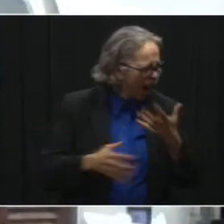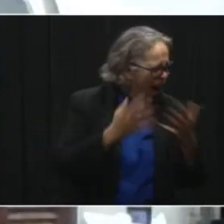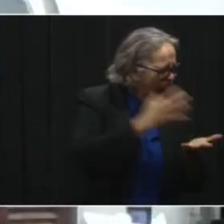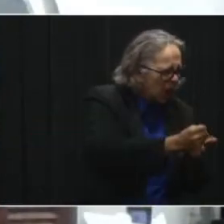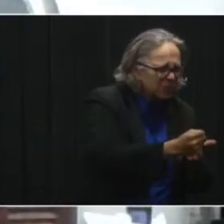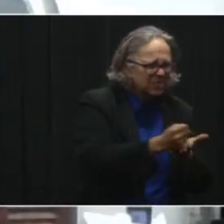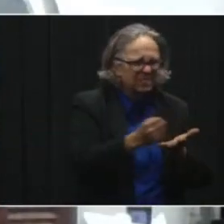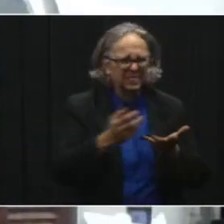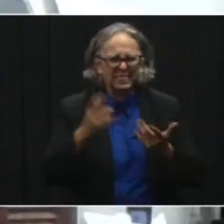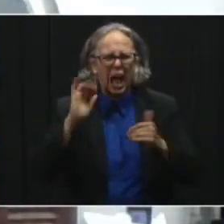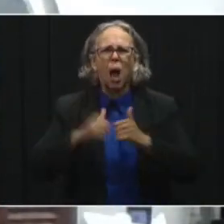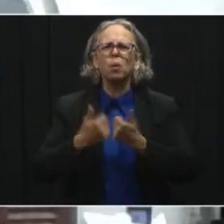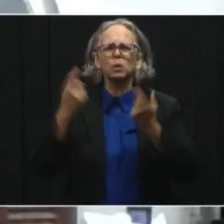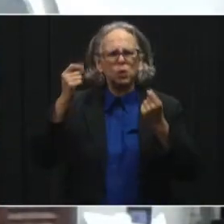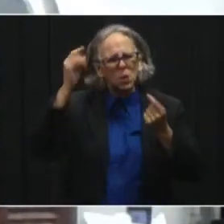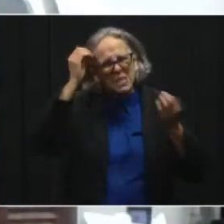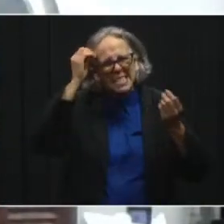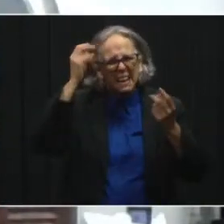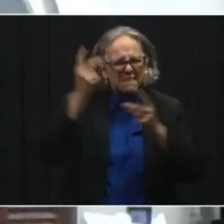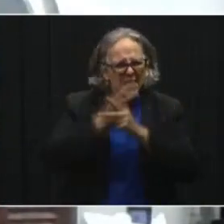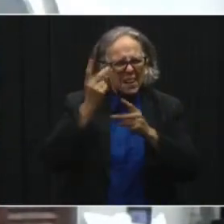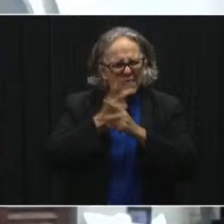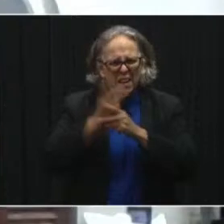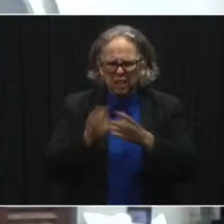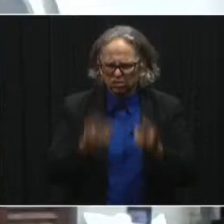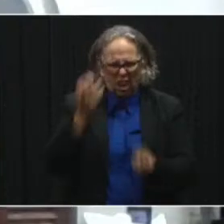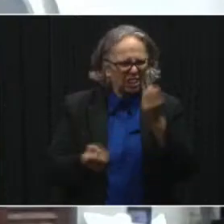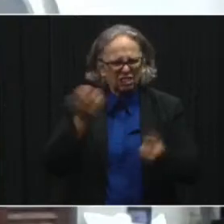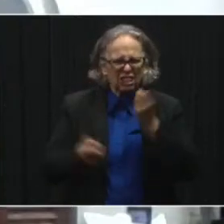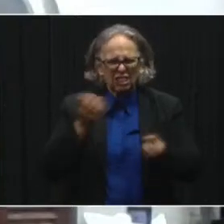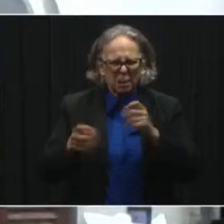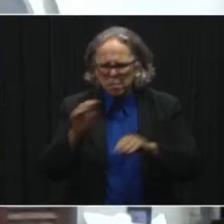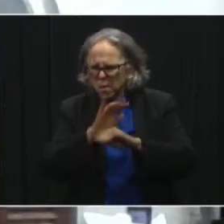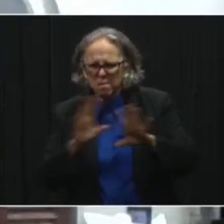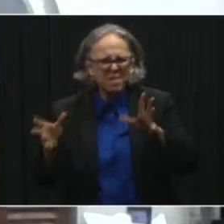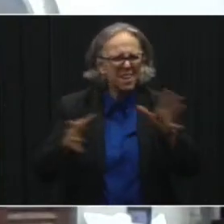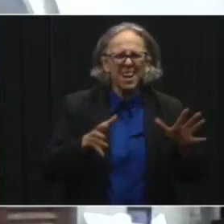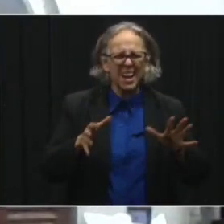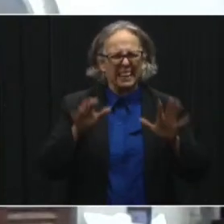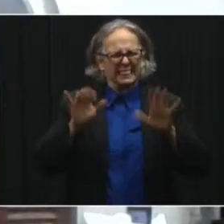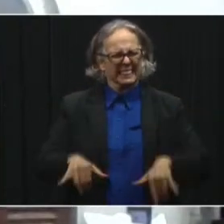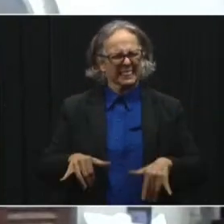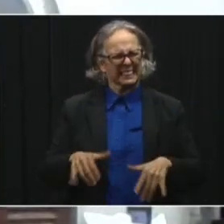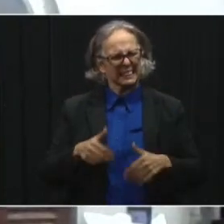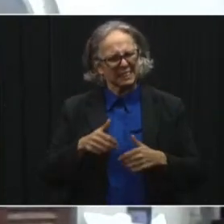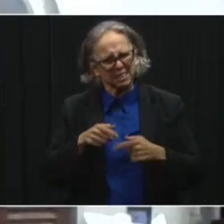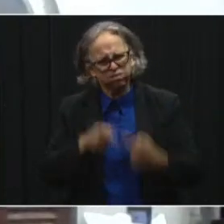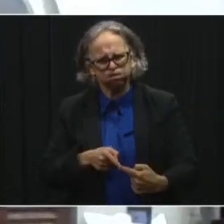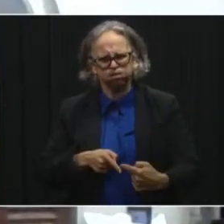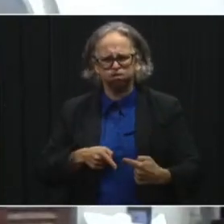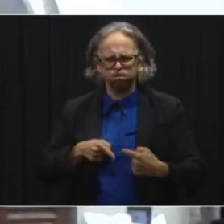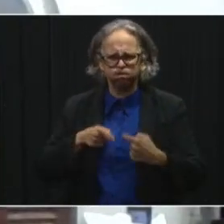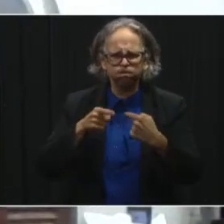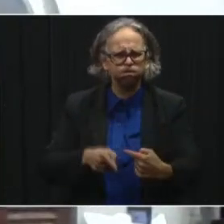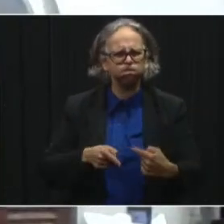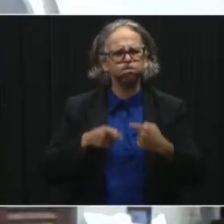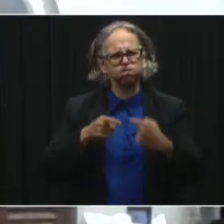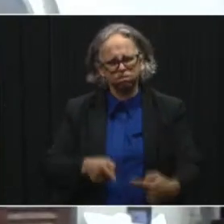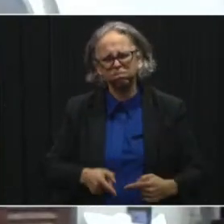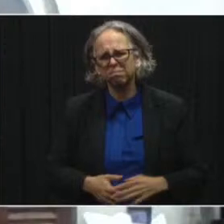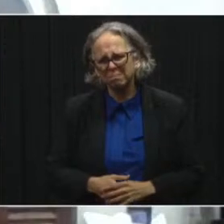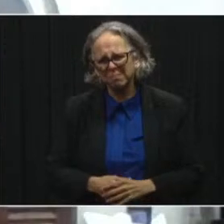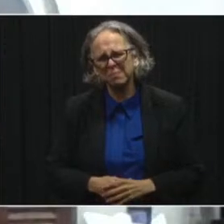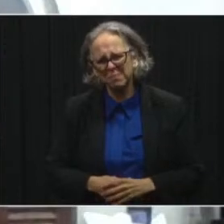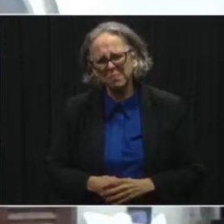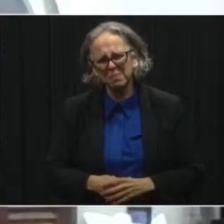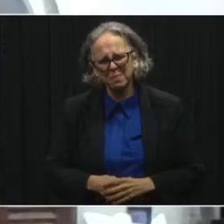do to juggle this around and move that patient here and there? You know, it's definitely taken its toll on